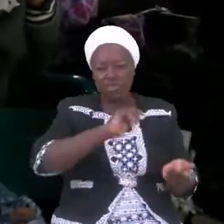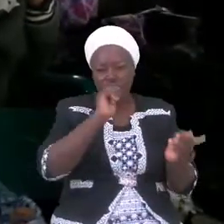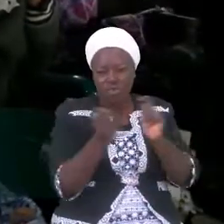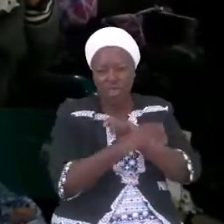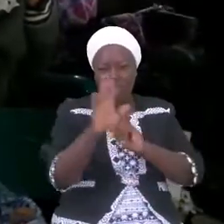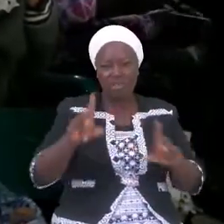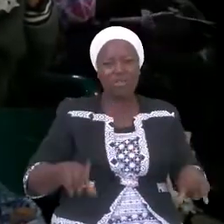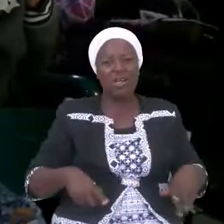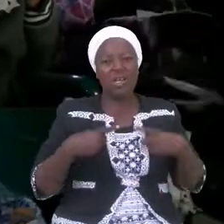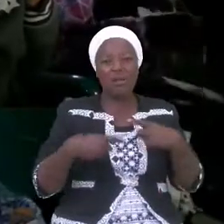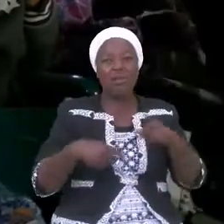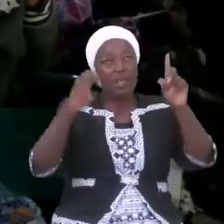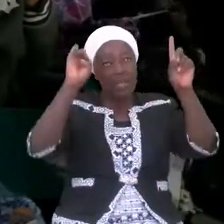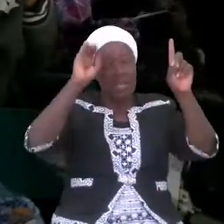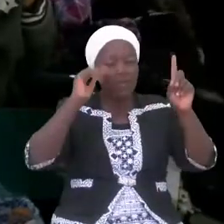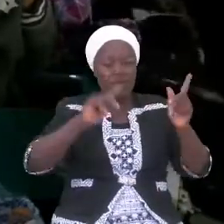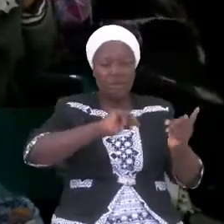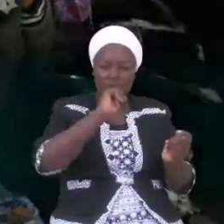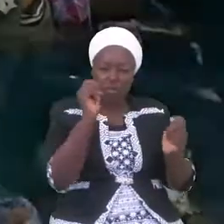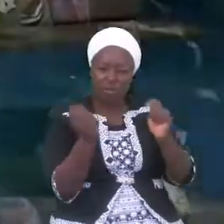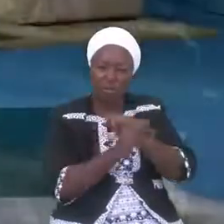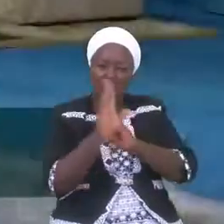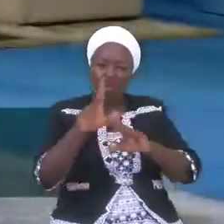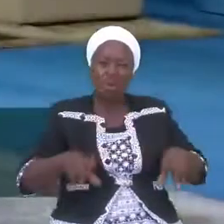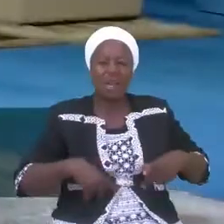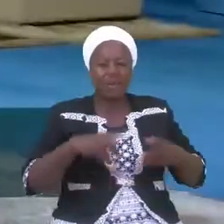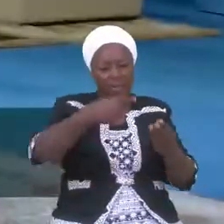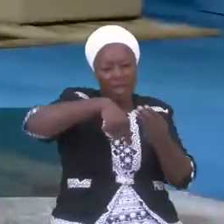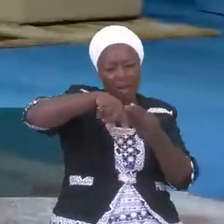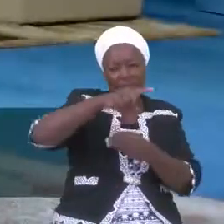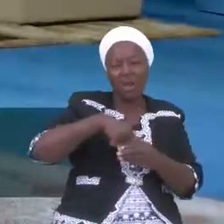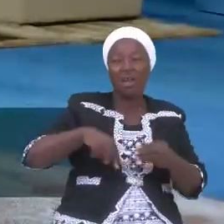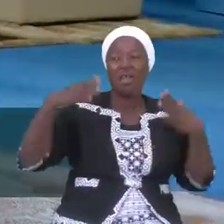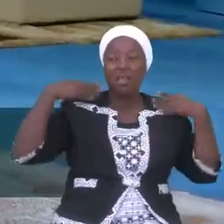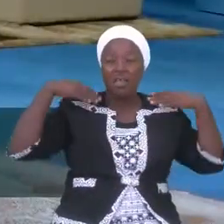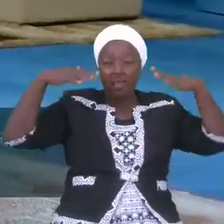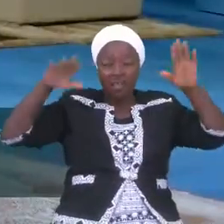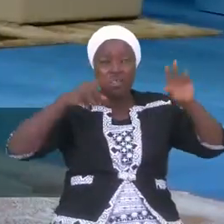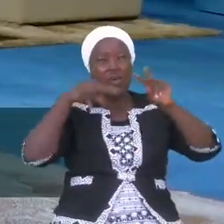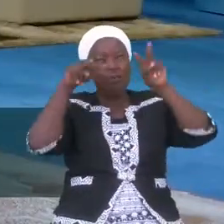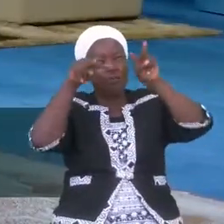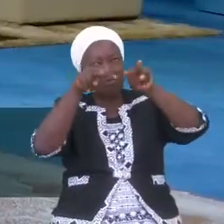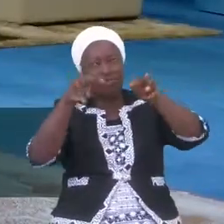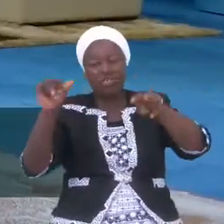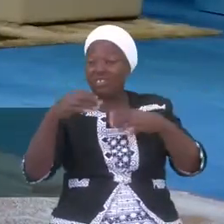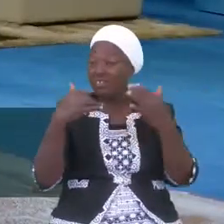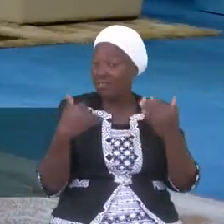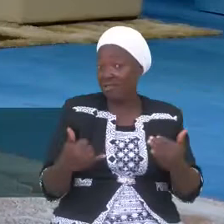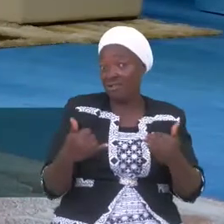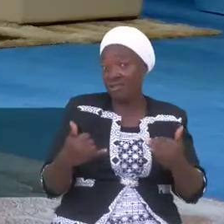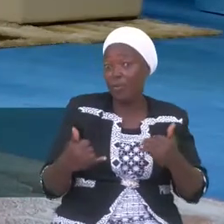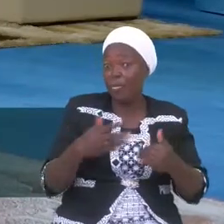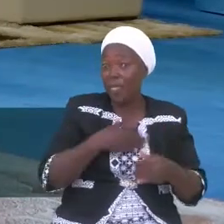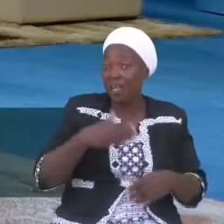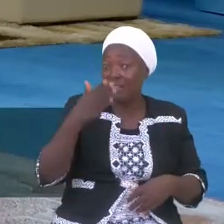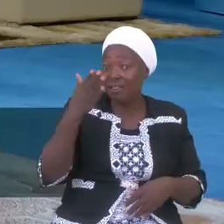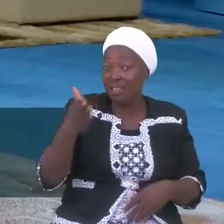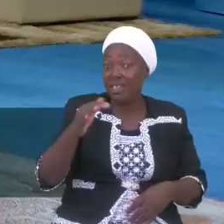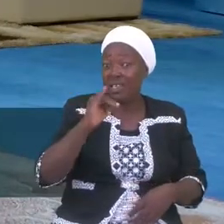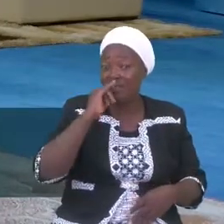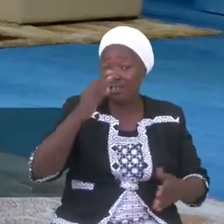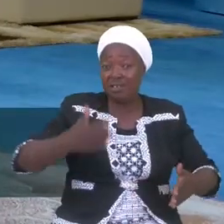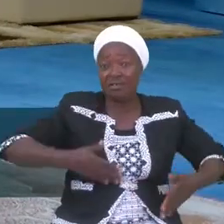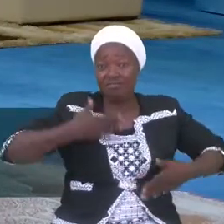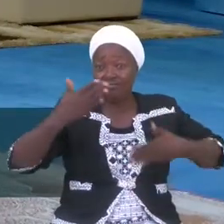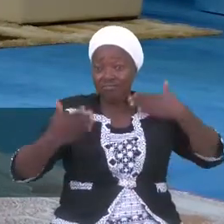life. It will turn your life around. Angels are watching now, and there is joy in